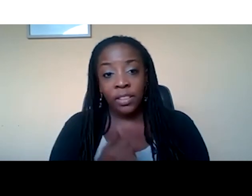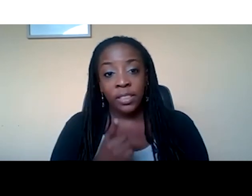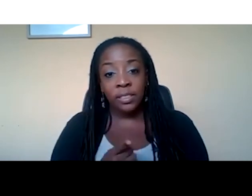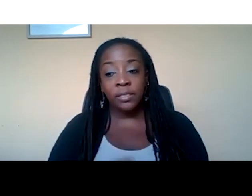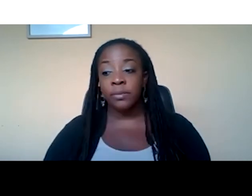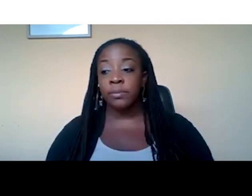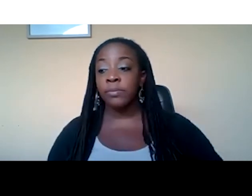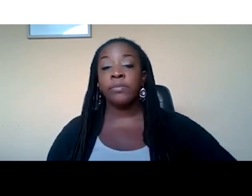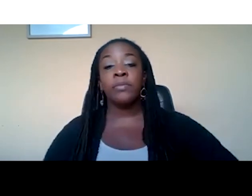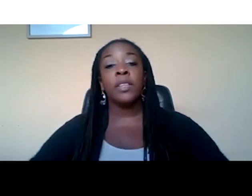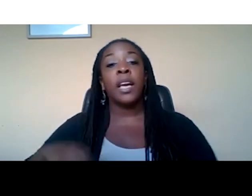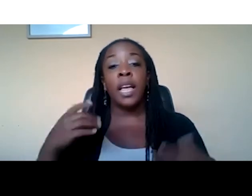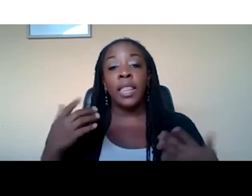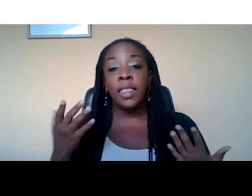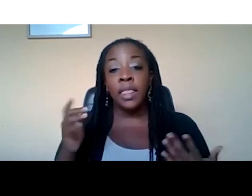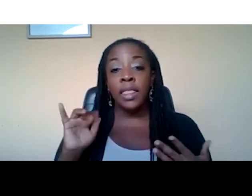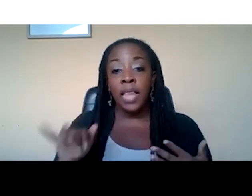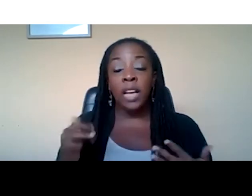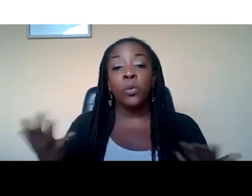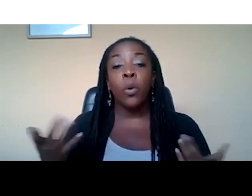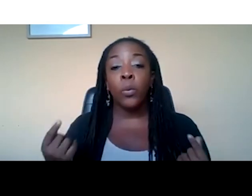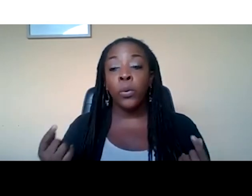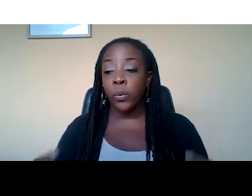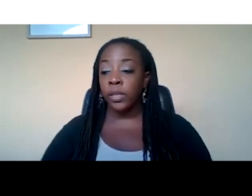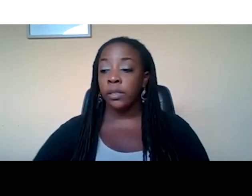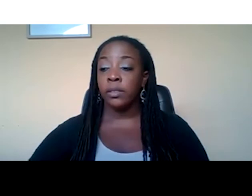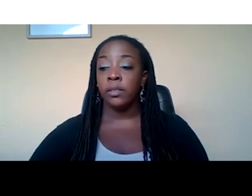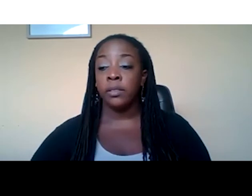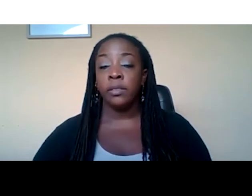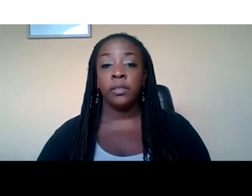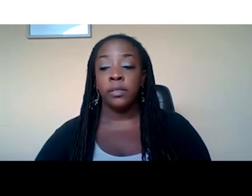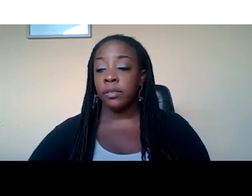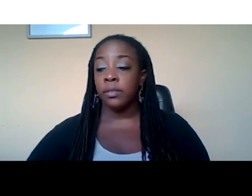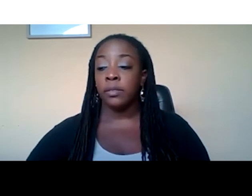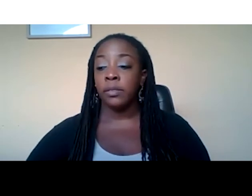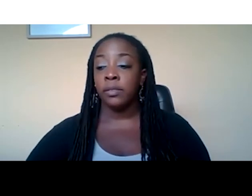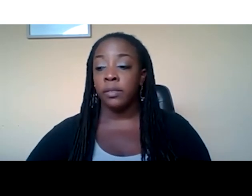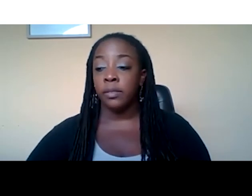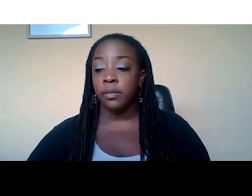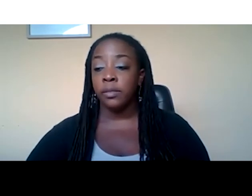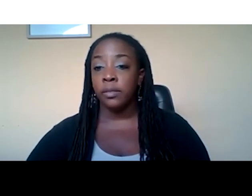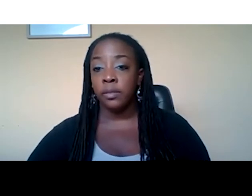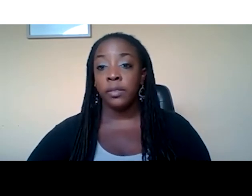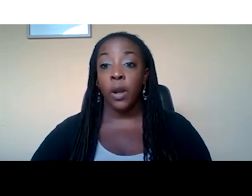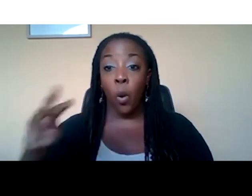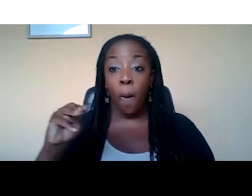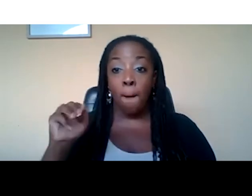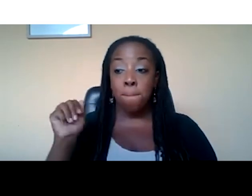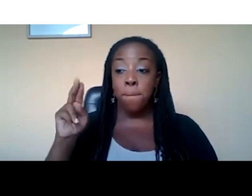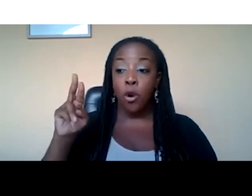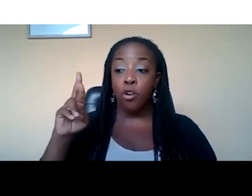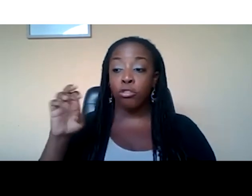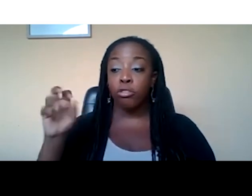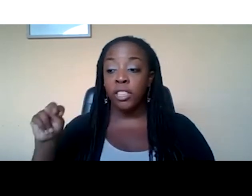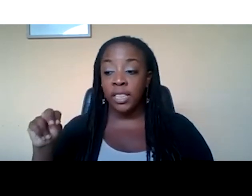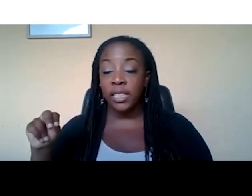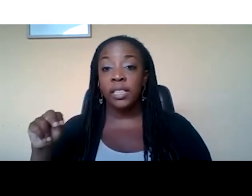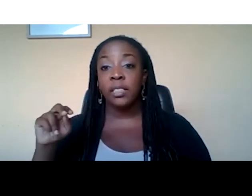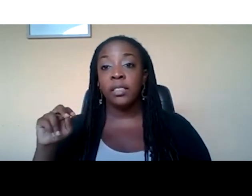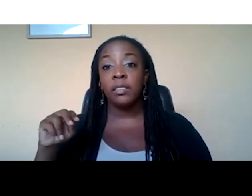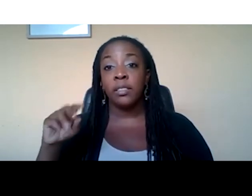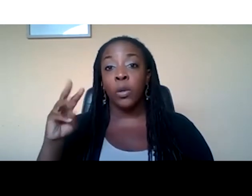Correct. And that is what we are doing, yes. Okay, Maureen, Lorna Weber, your hand is up.